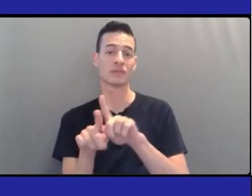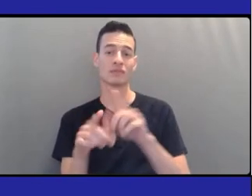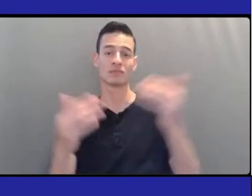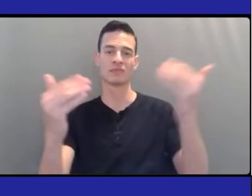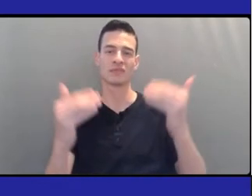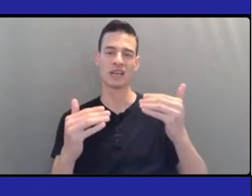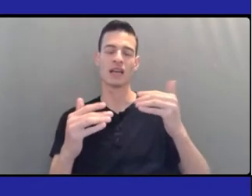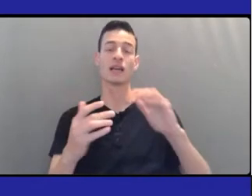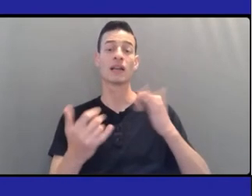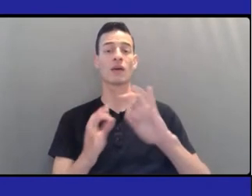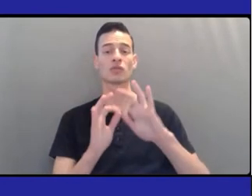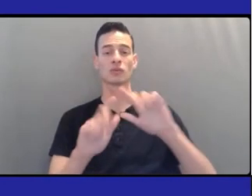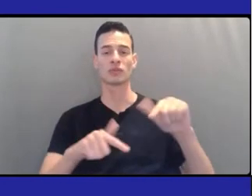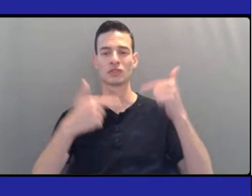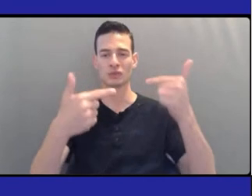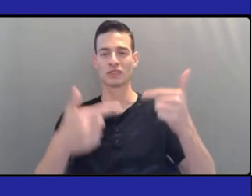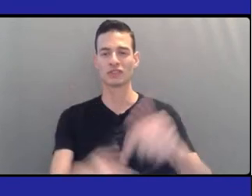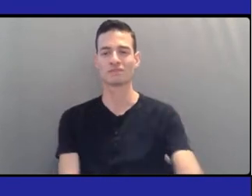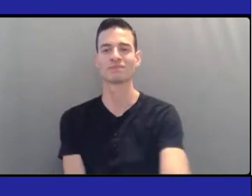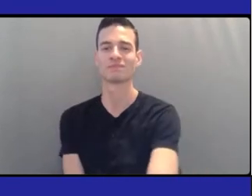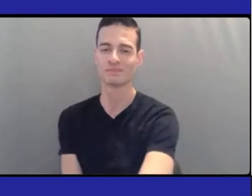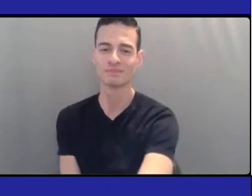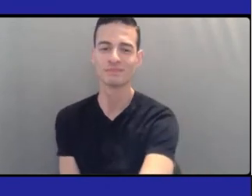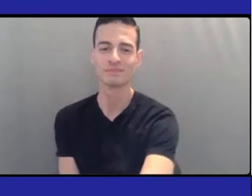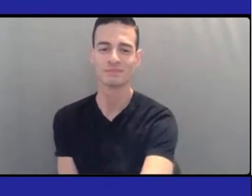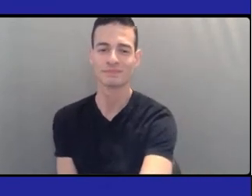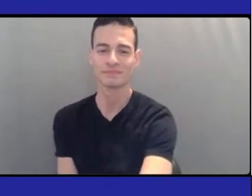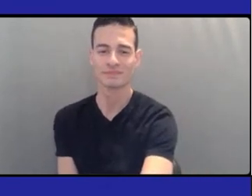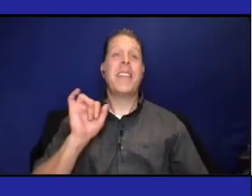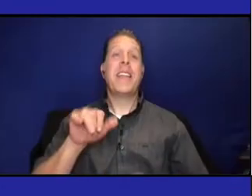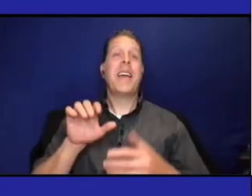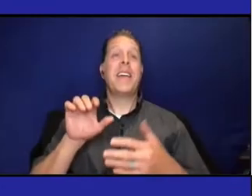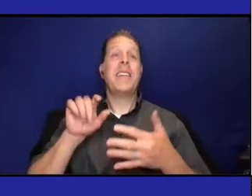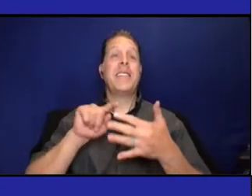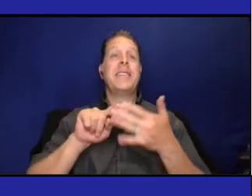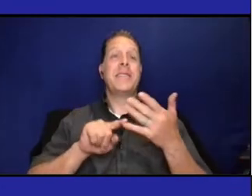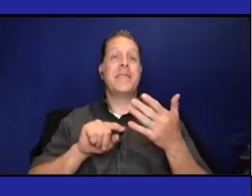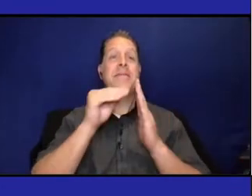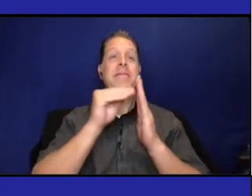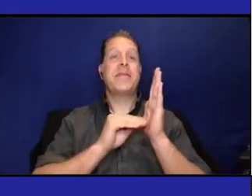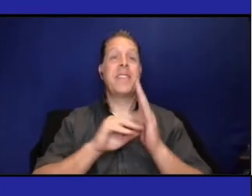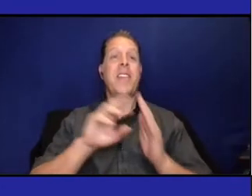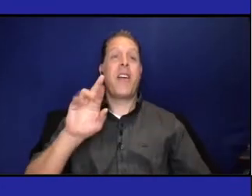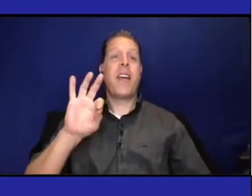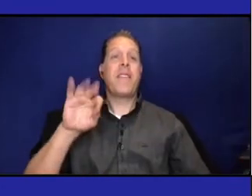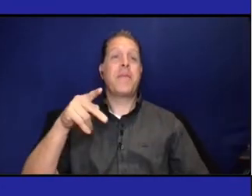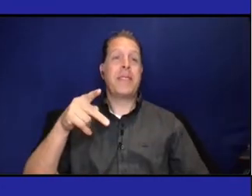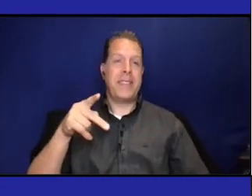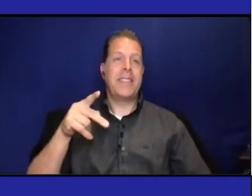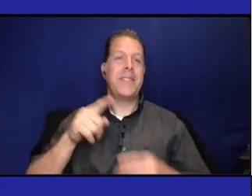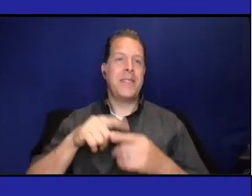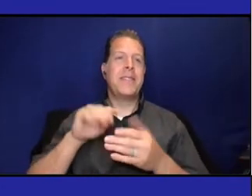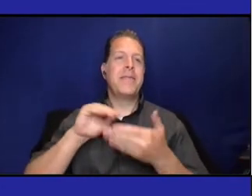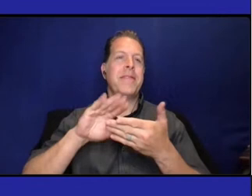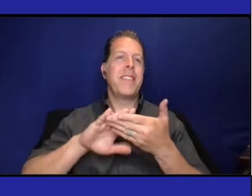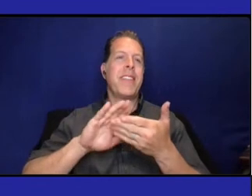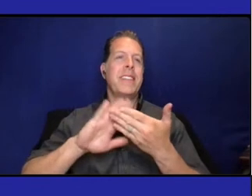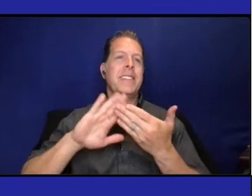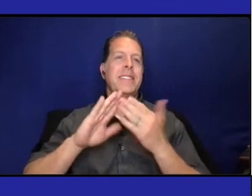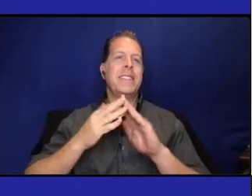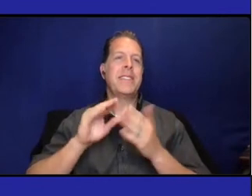The overview of procurement is listed out here. The RFP was posted on the city record in October